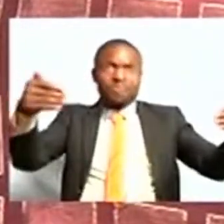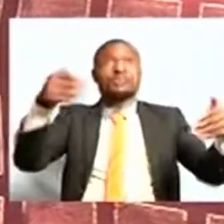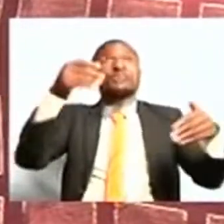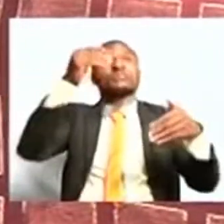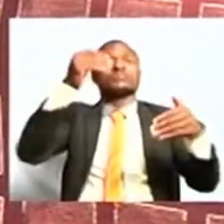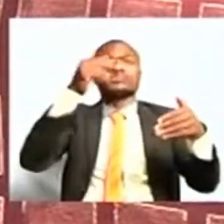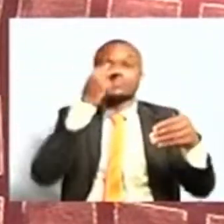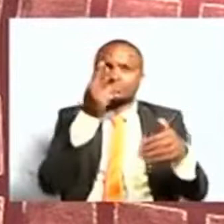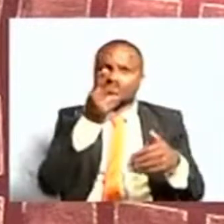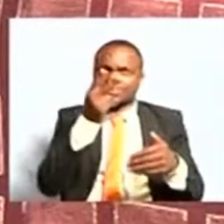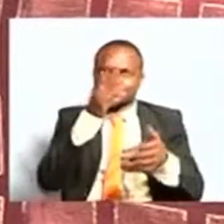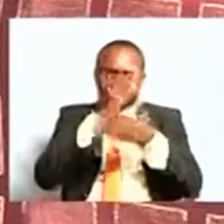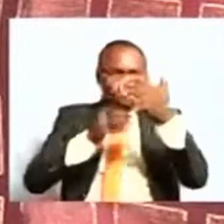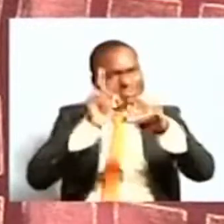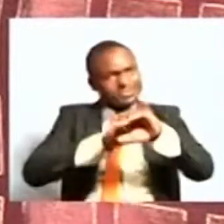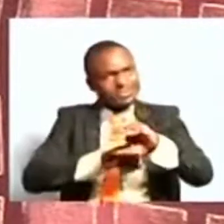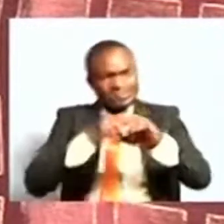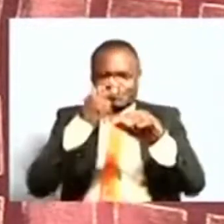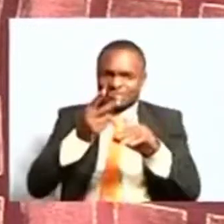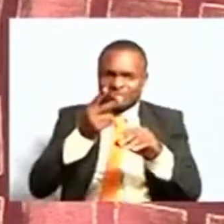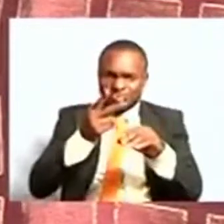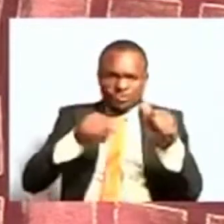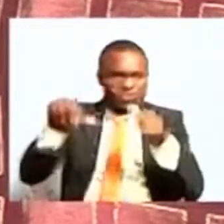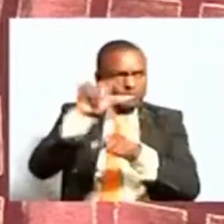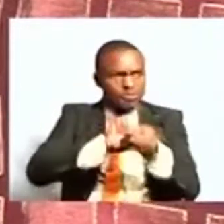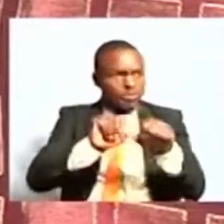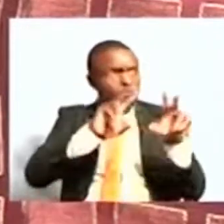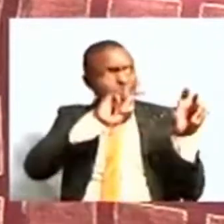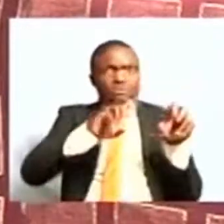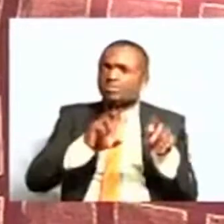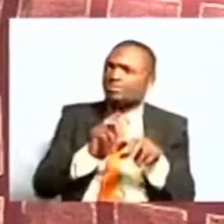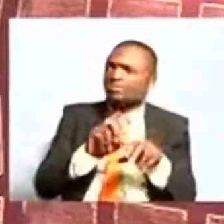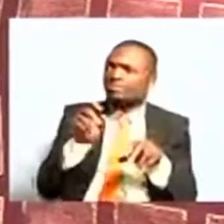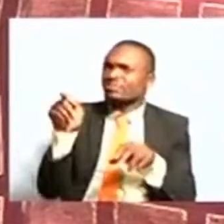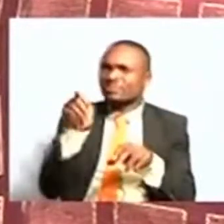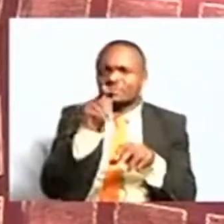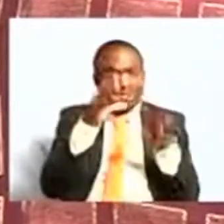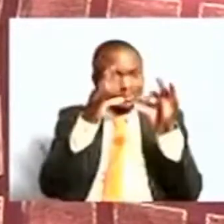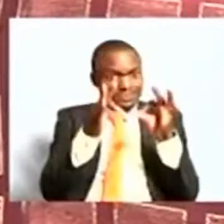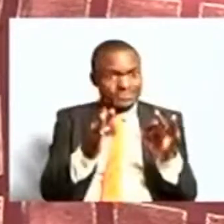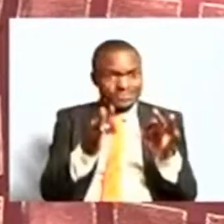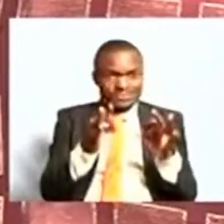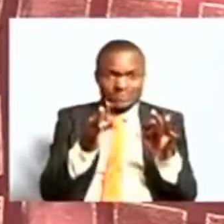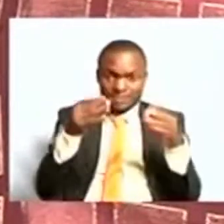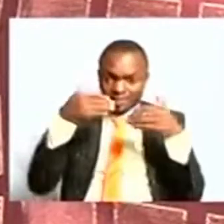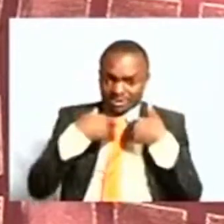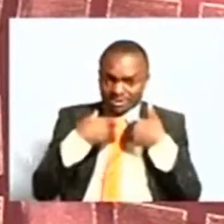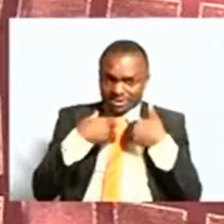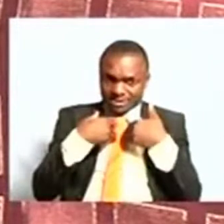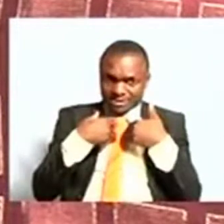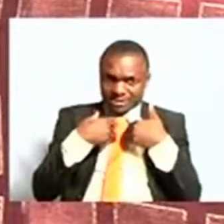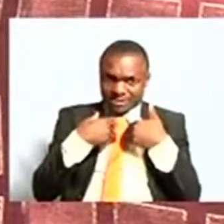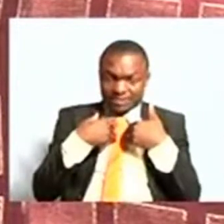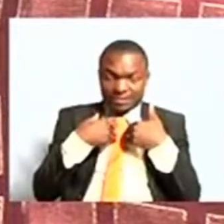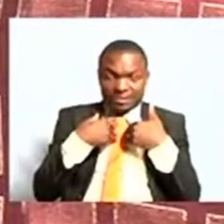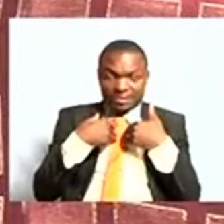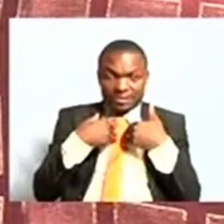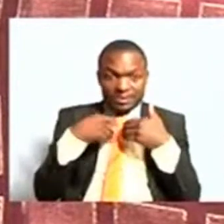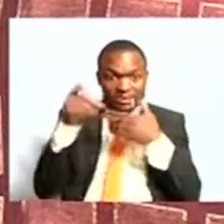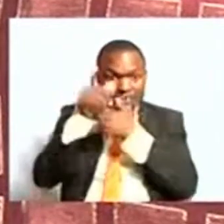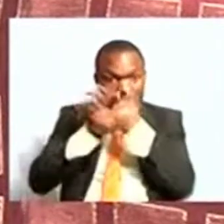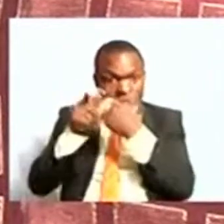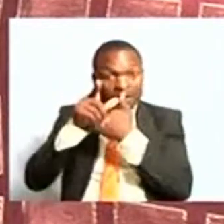Sometimes you even should even look around to check. Even if you have a backup camera. Some people